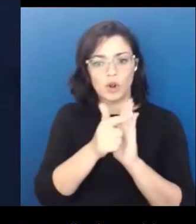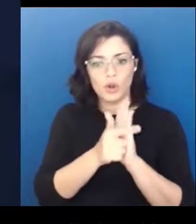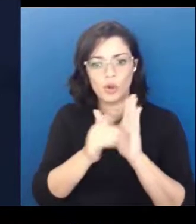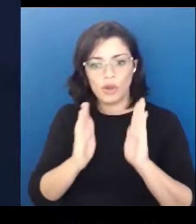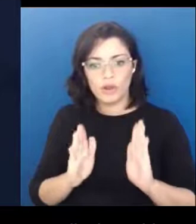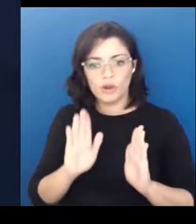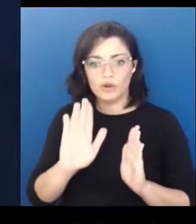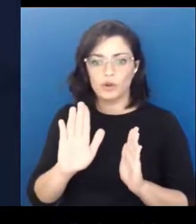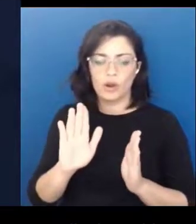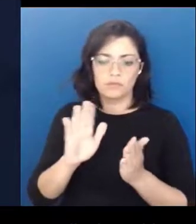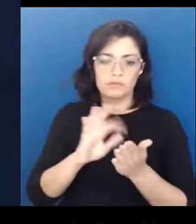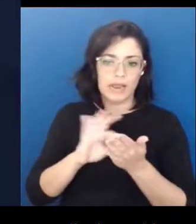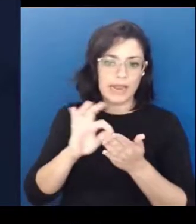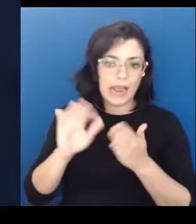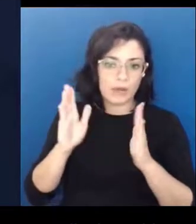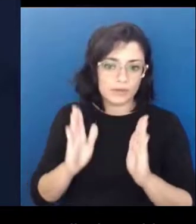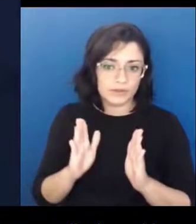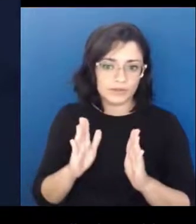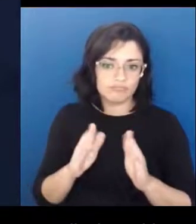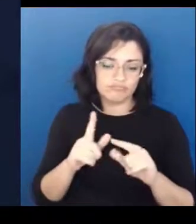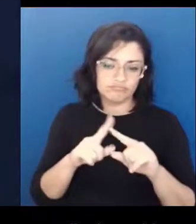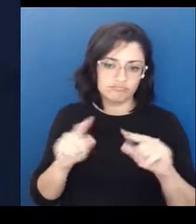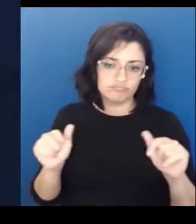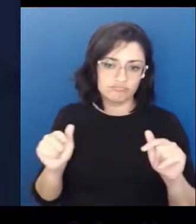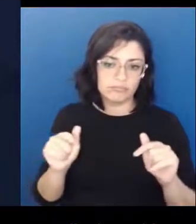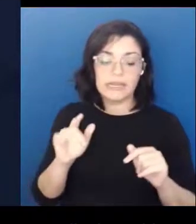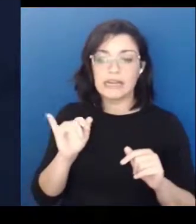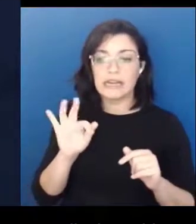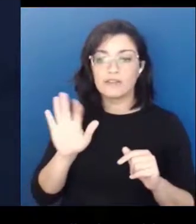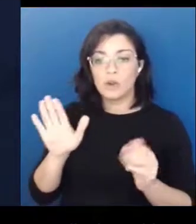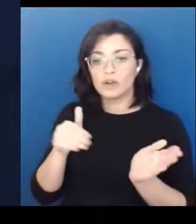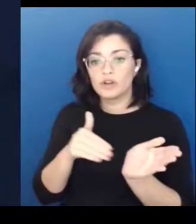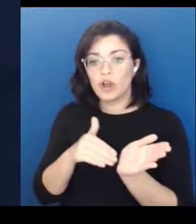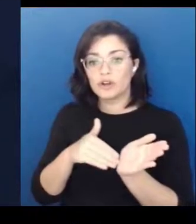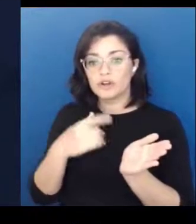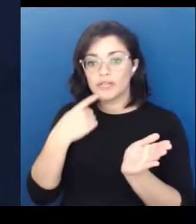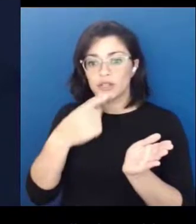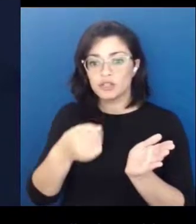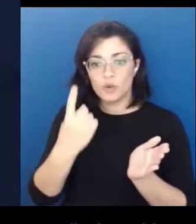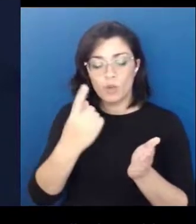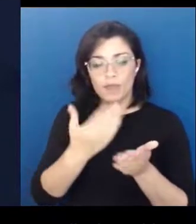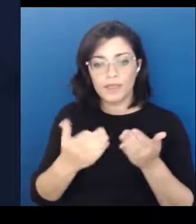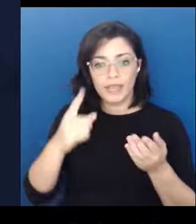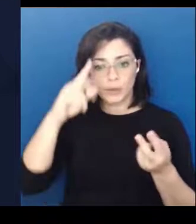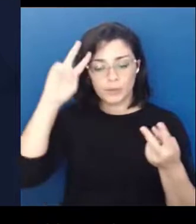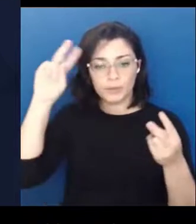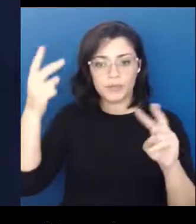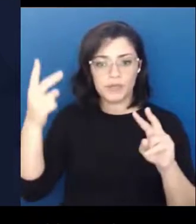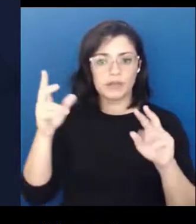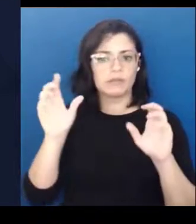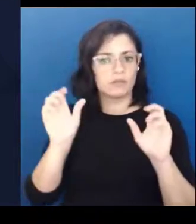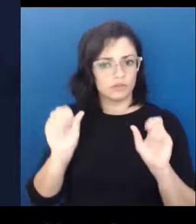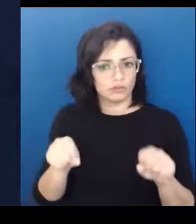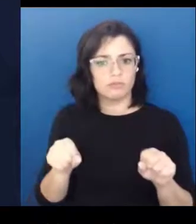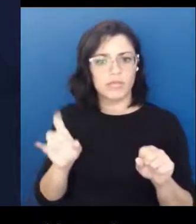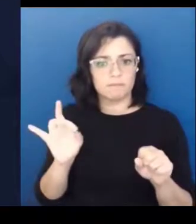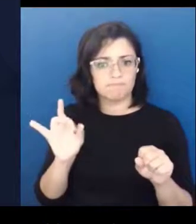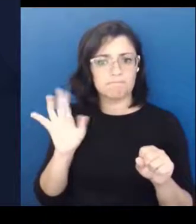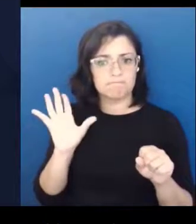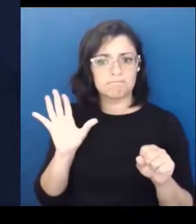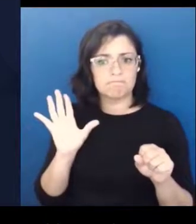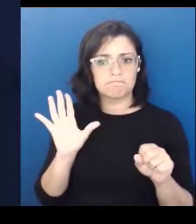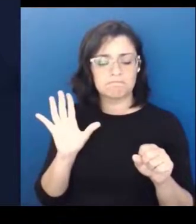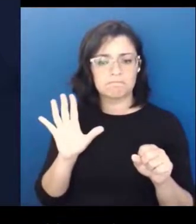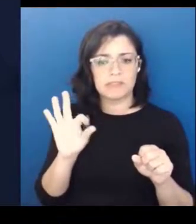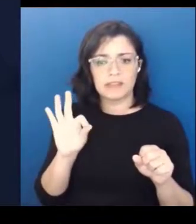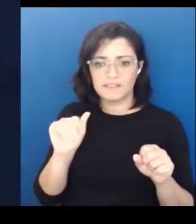others. If your doctor tells you one thing and you misunderstand it, it could actually be fatal if you're not